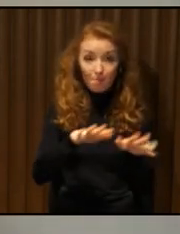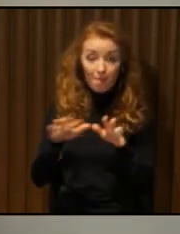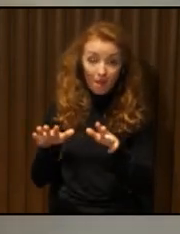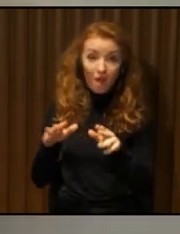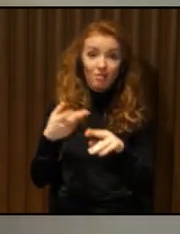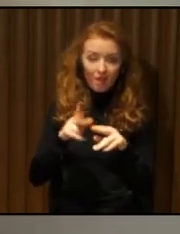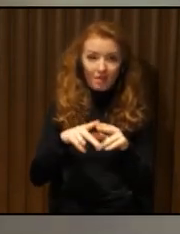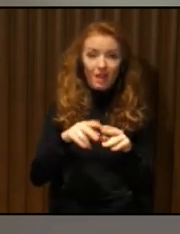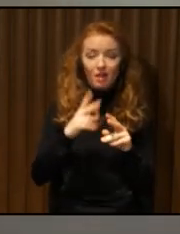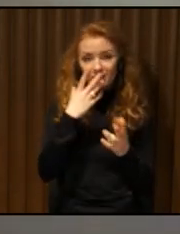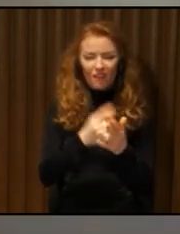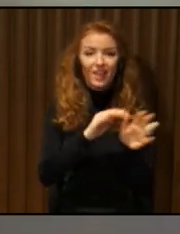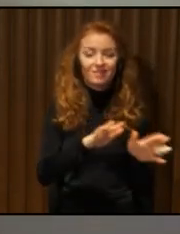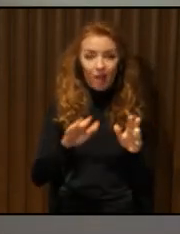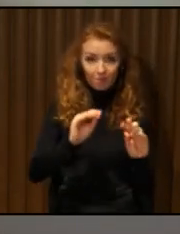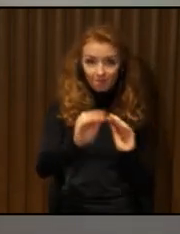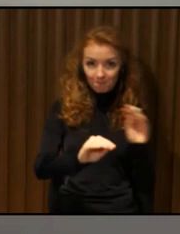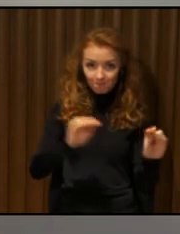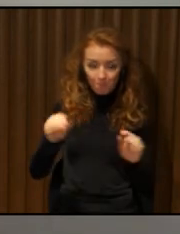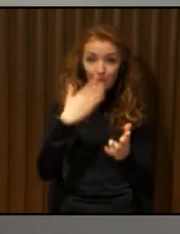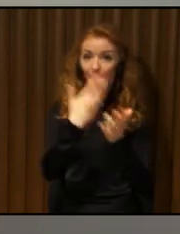the power of the accessible room.